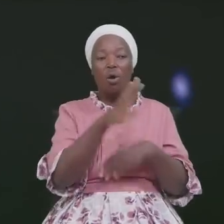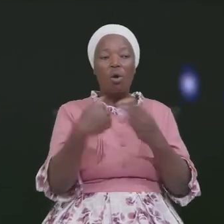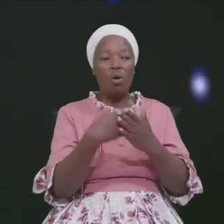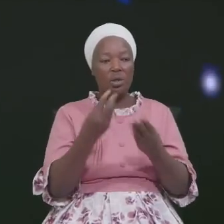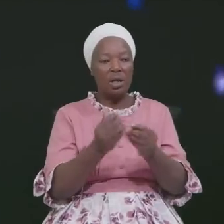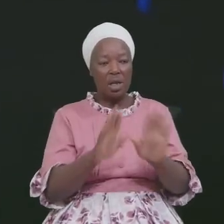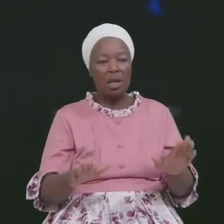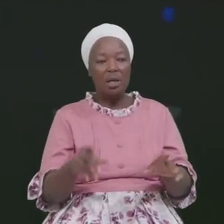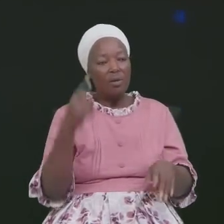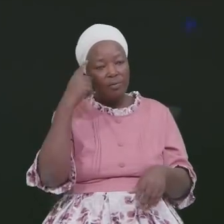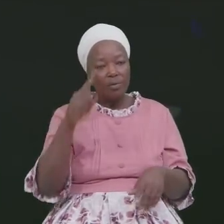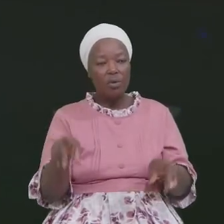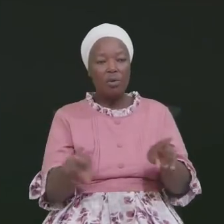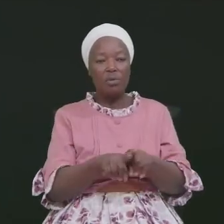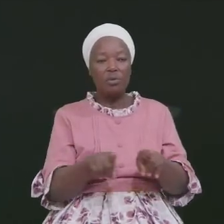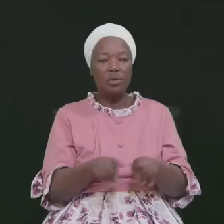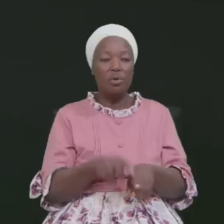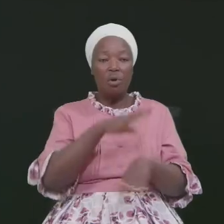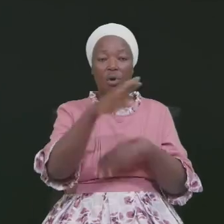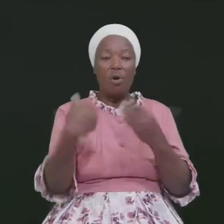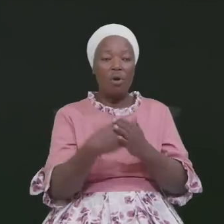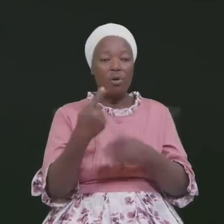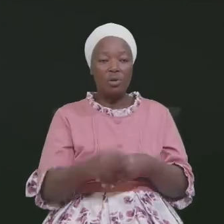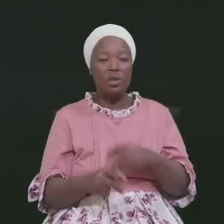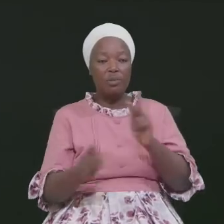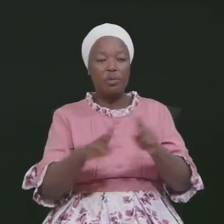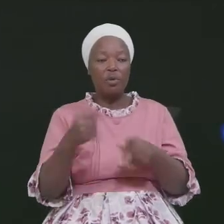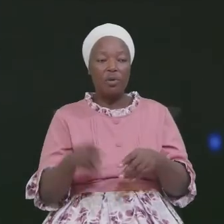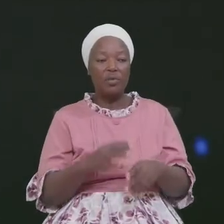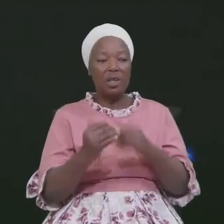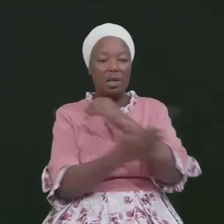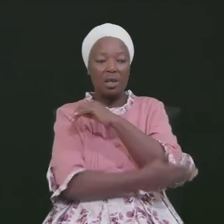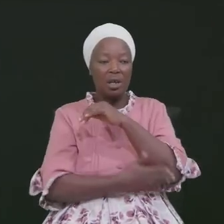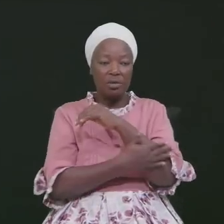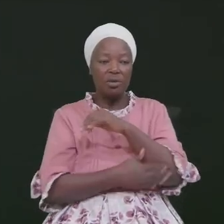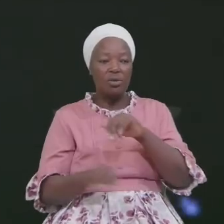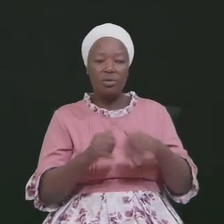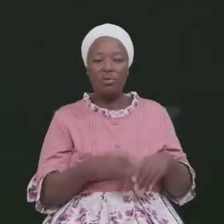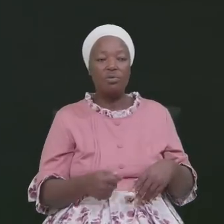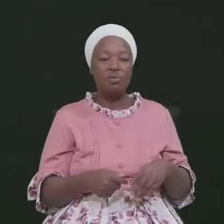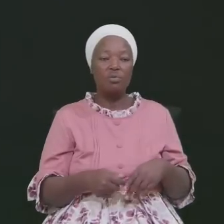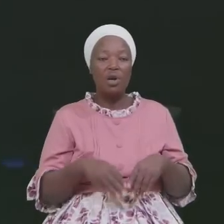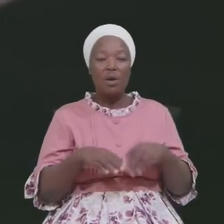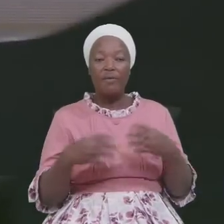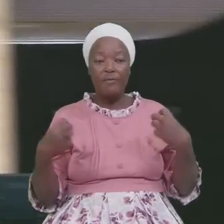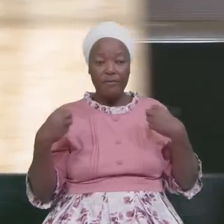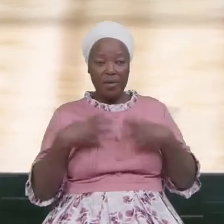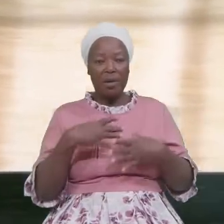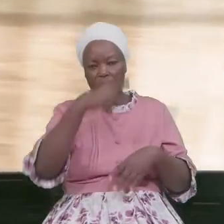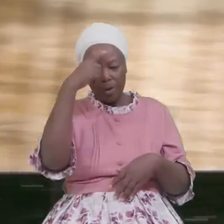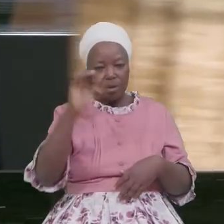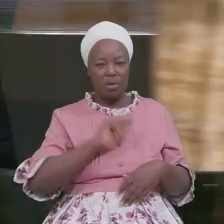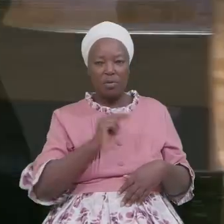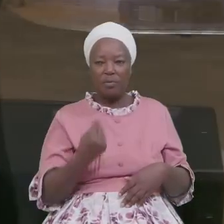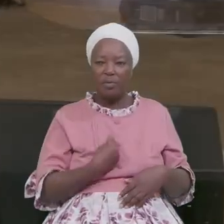even all the inhabitants of the country do faint because of us. What were they